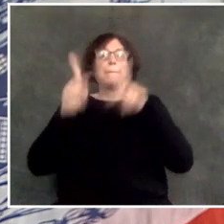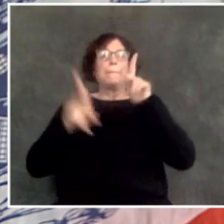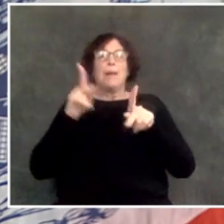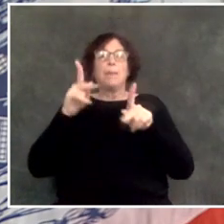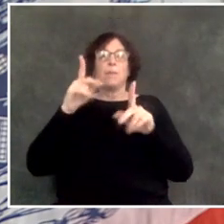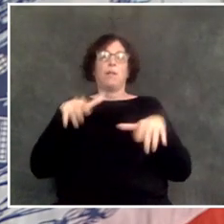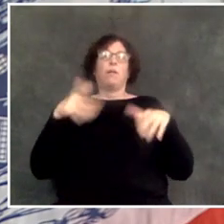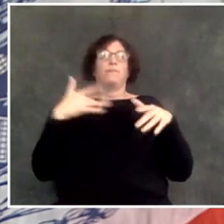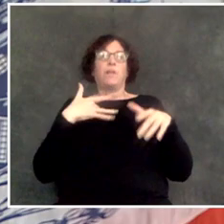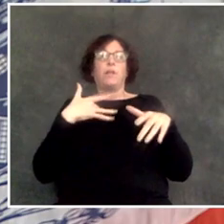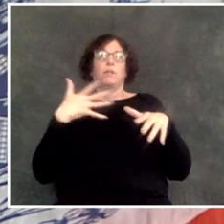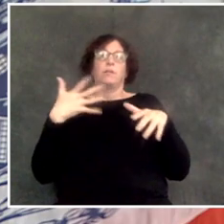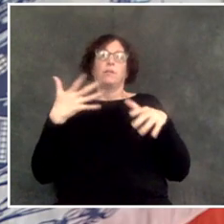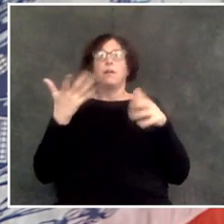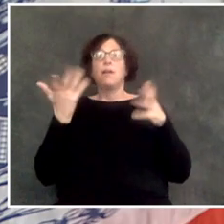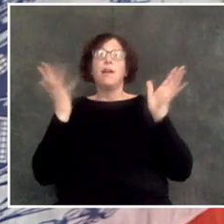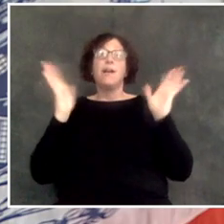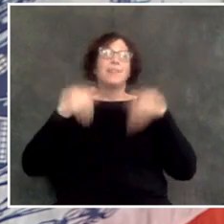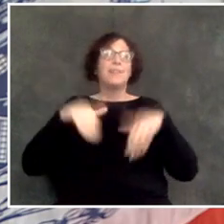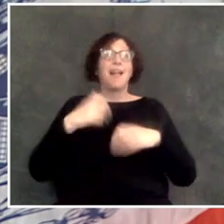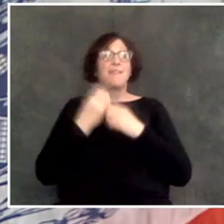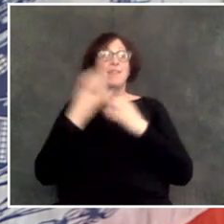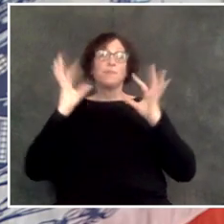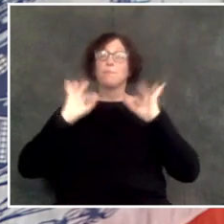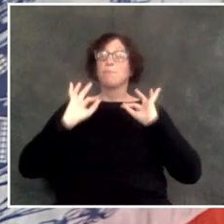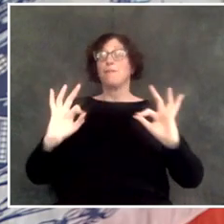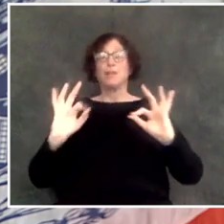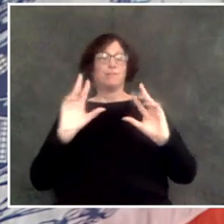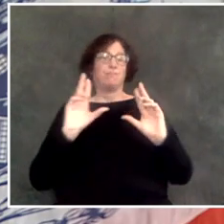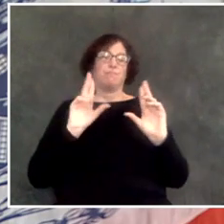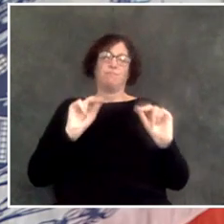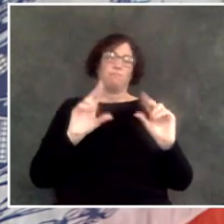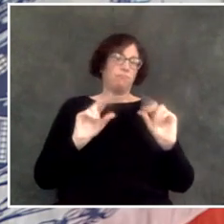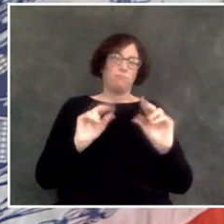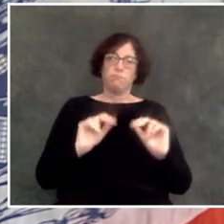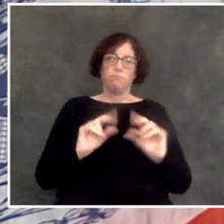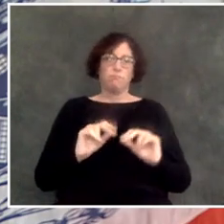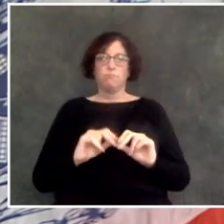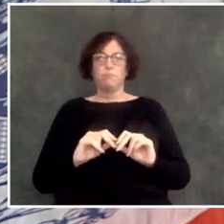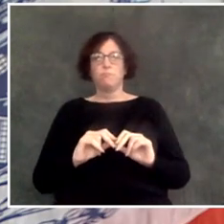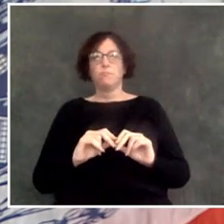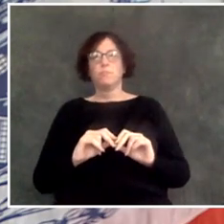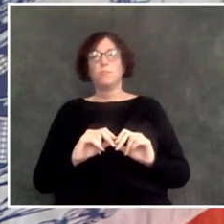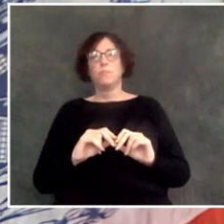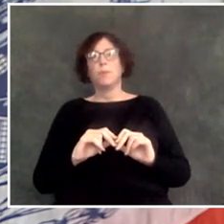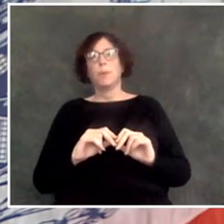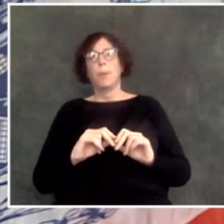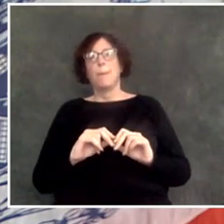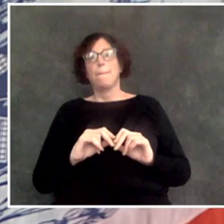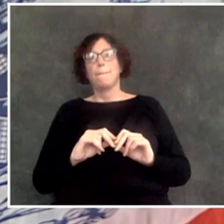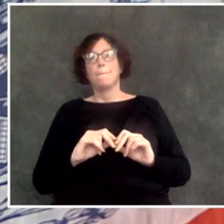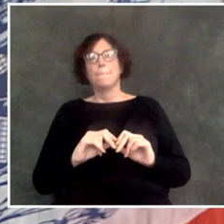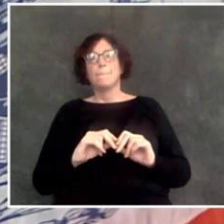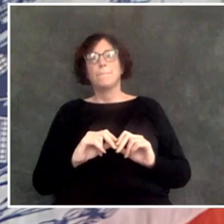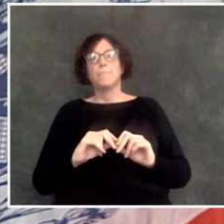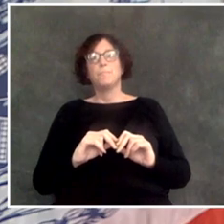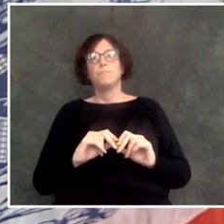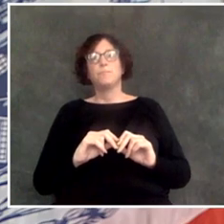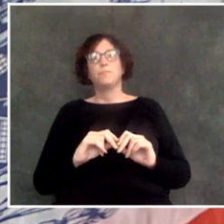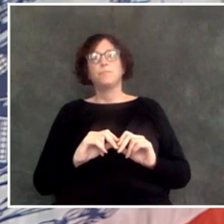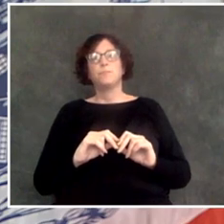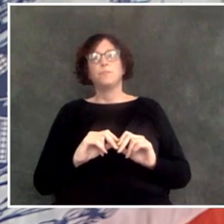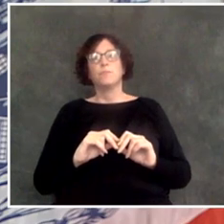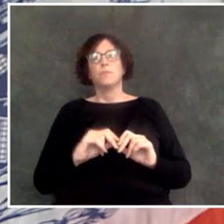with a lot of New Yorkers and a lot of people who are really deeply, deeply involved in the life of this city. And what I've heard